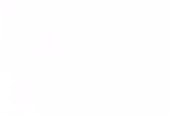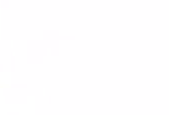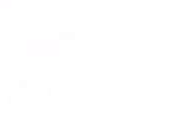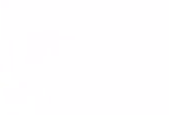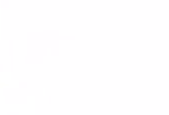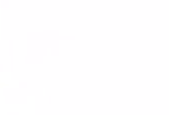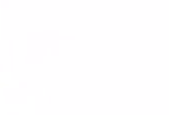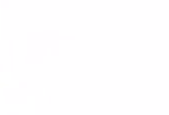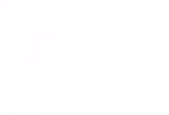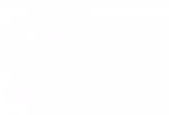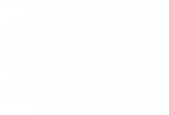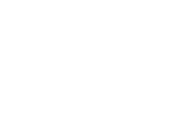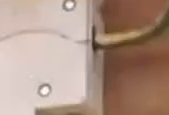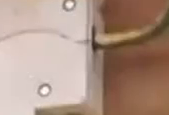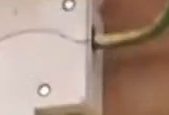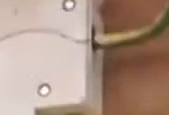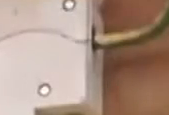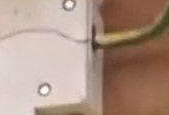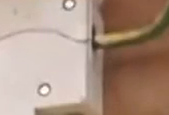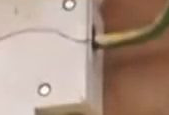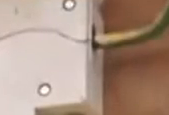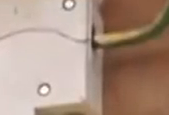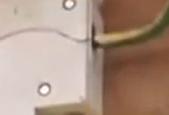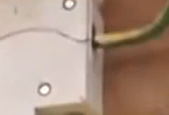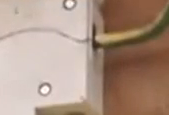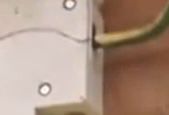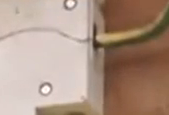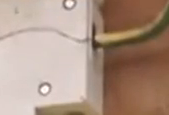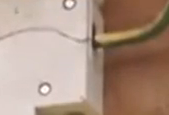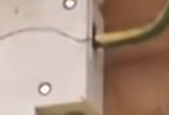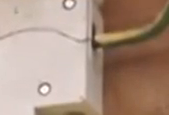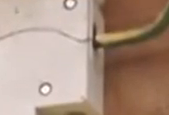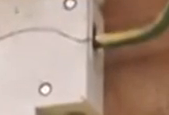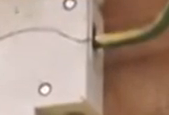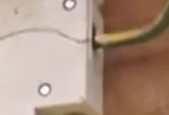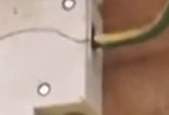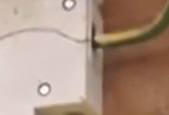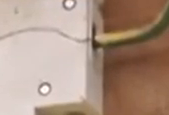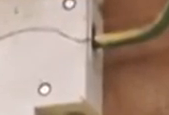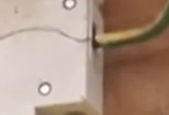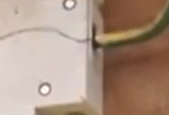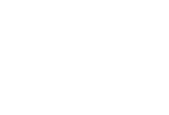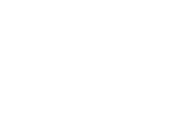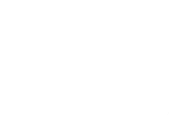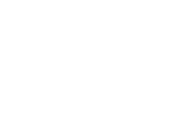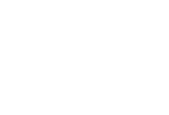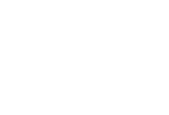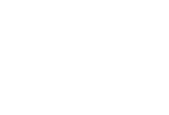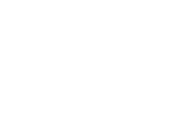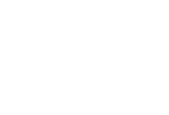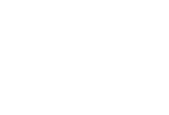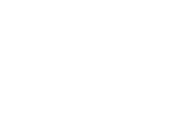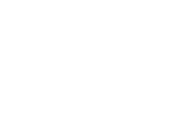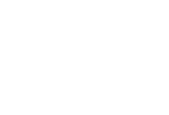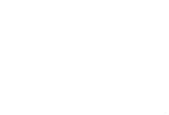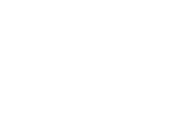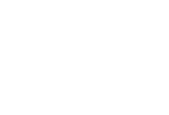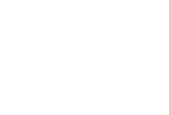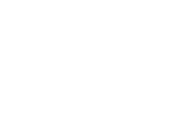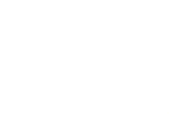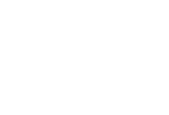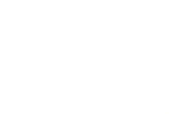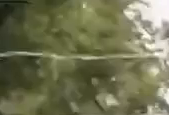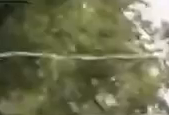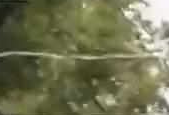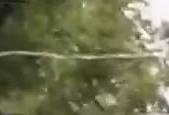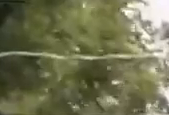says the challenge with the electricity production is that it does not produce sufficient power since its frequency is below the required